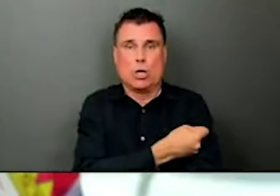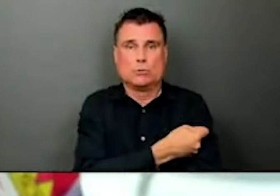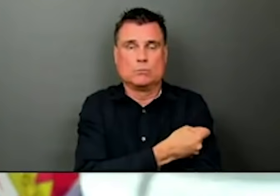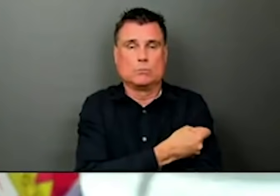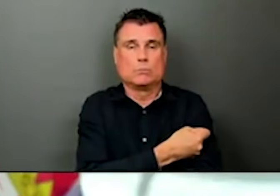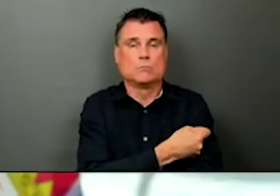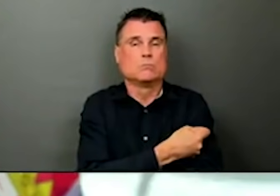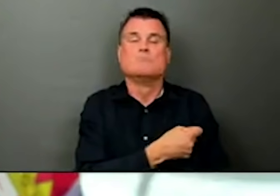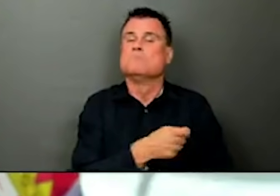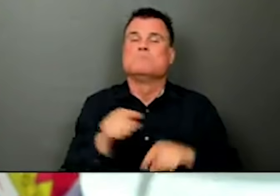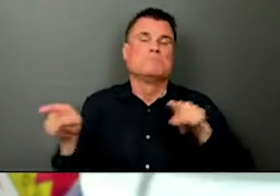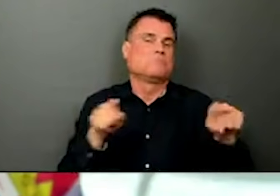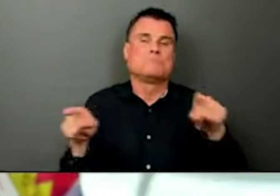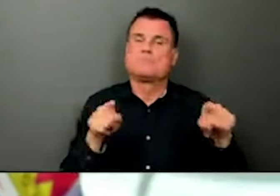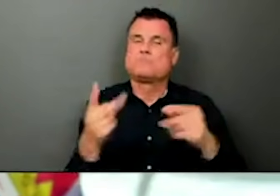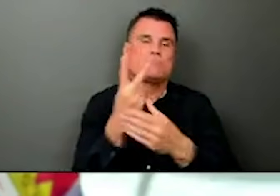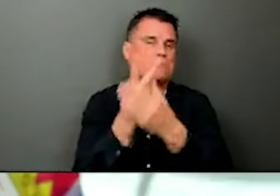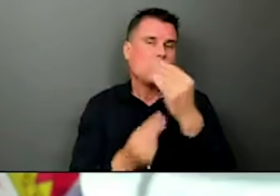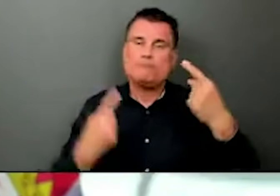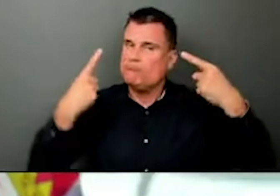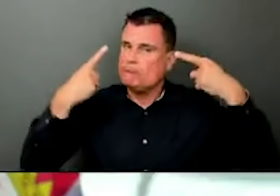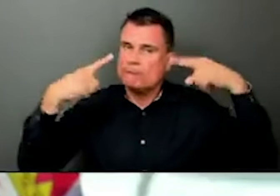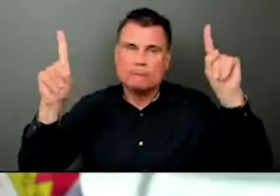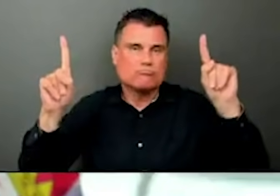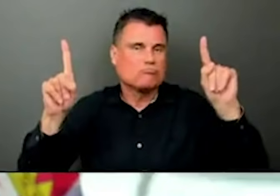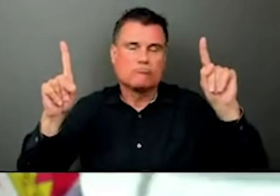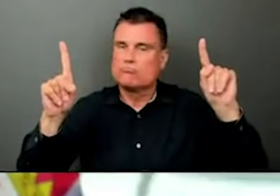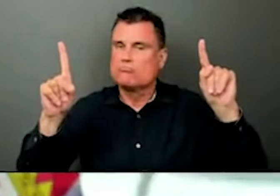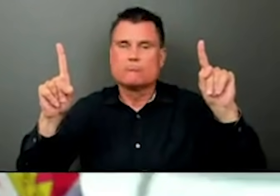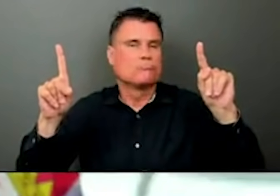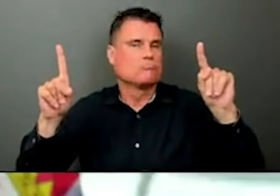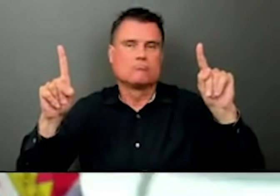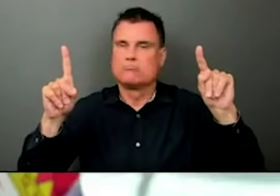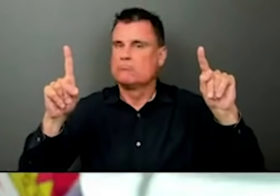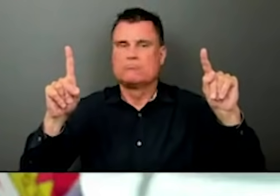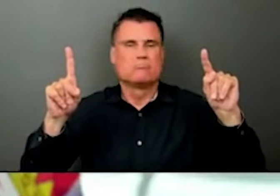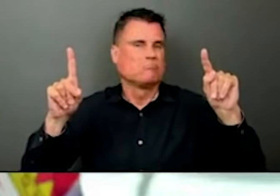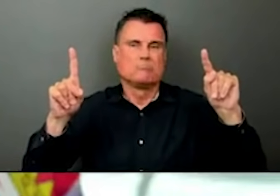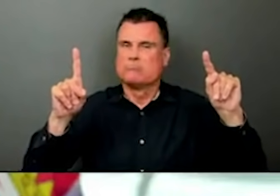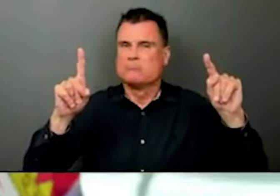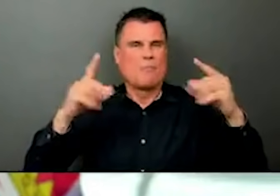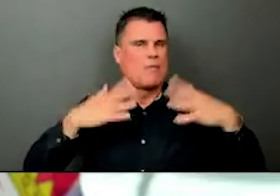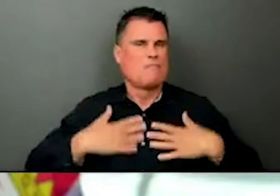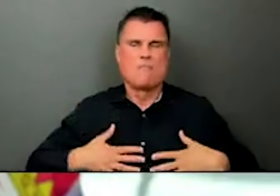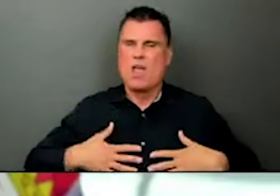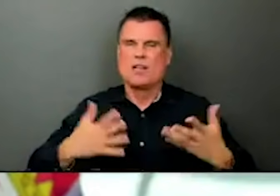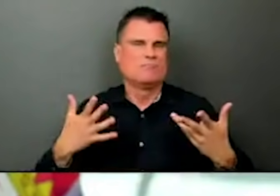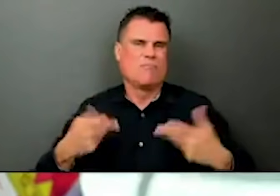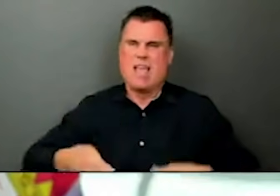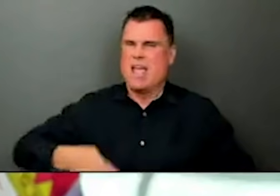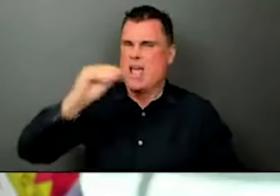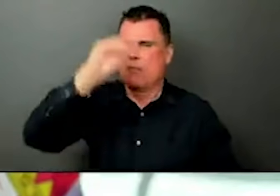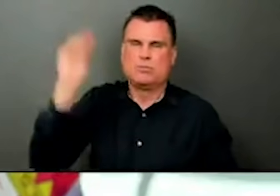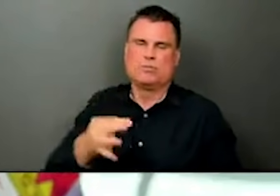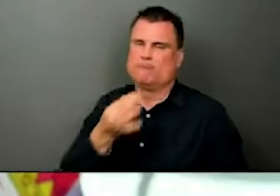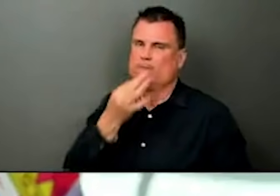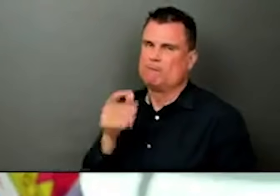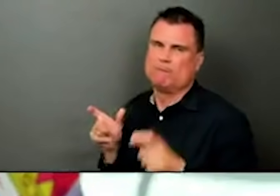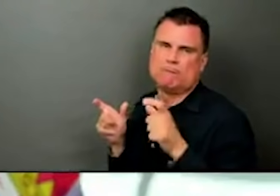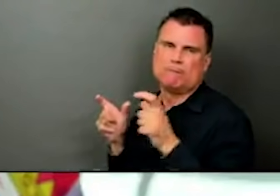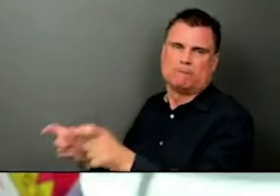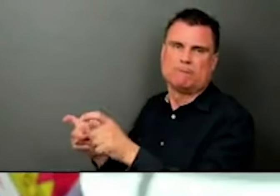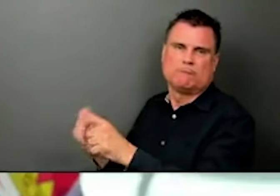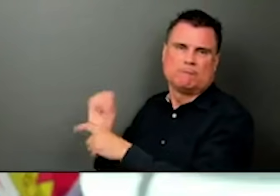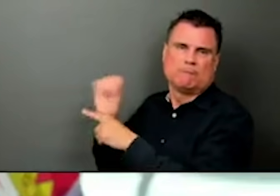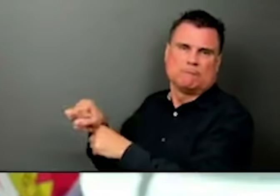available for the mix and match studies. And I would actually also be very careful about comparing those between AstraZeneca and